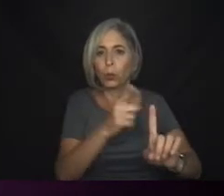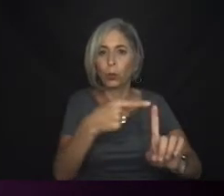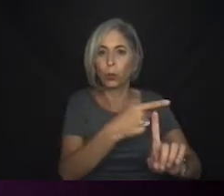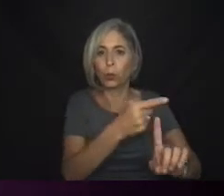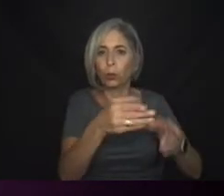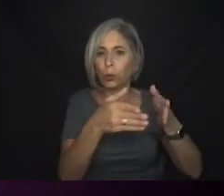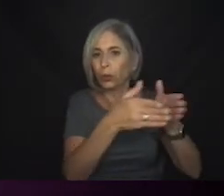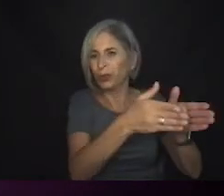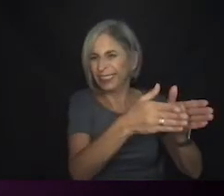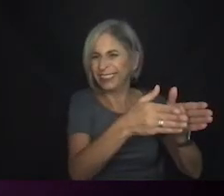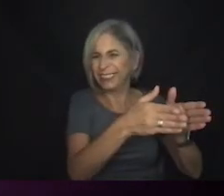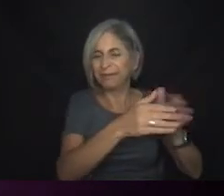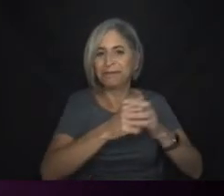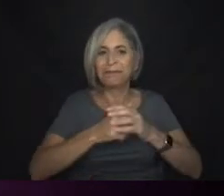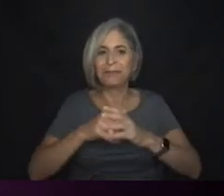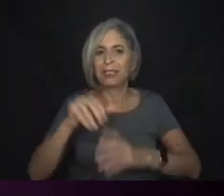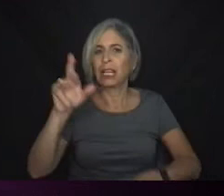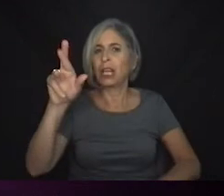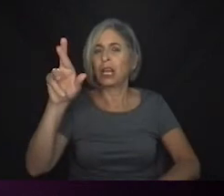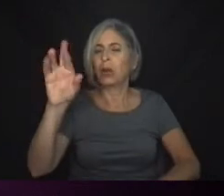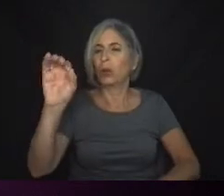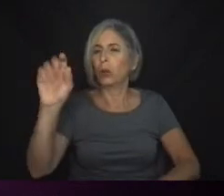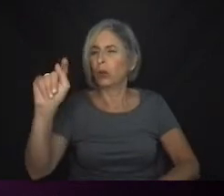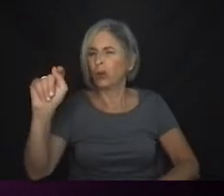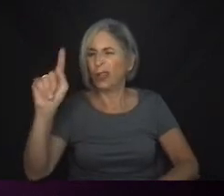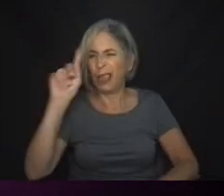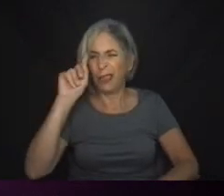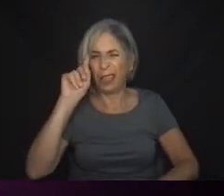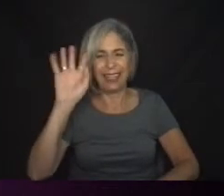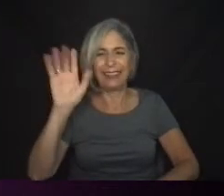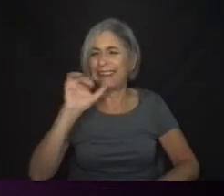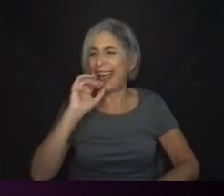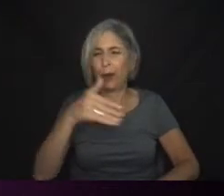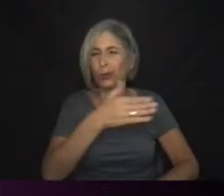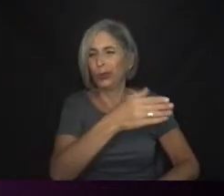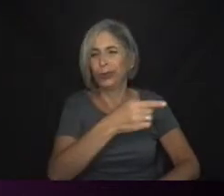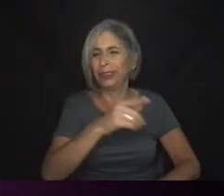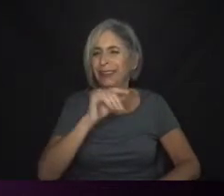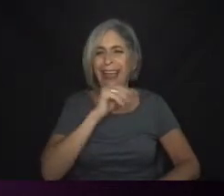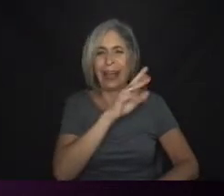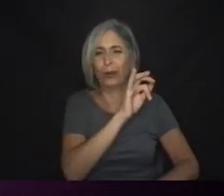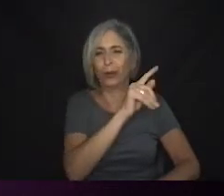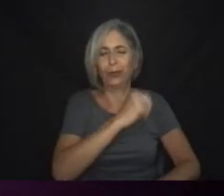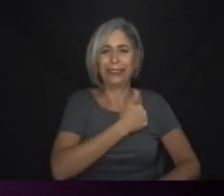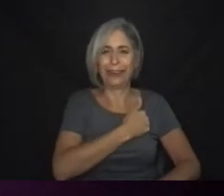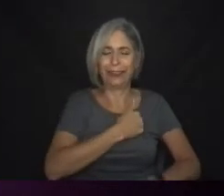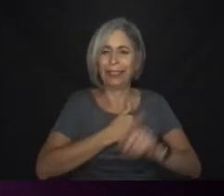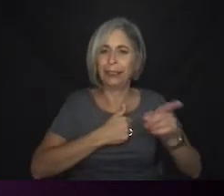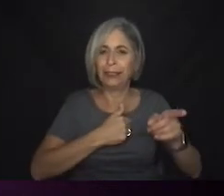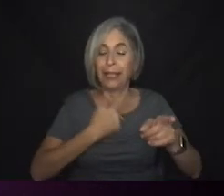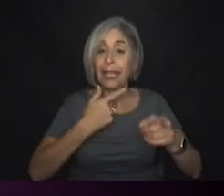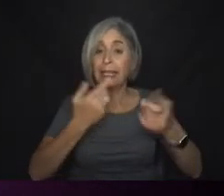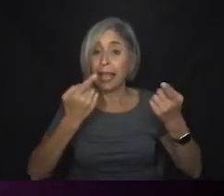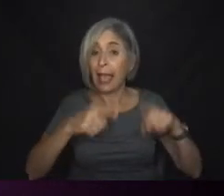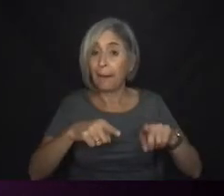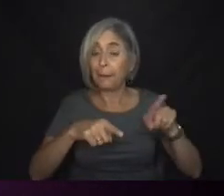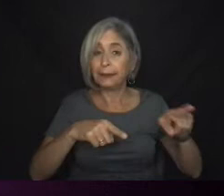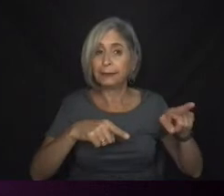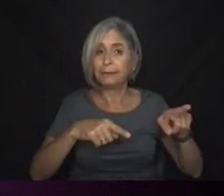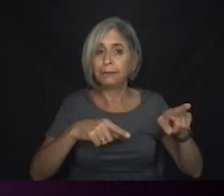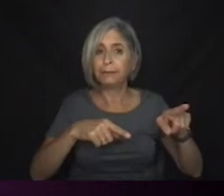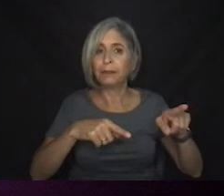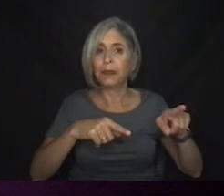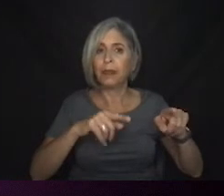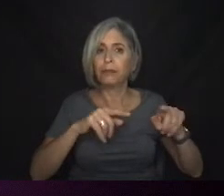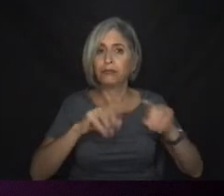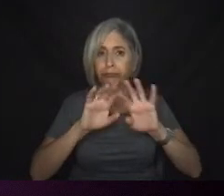document.getElementById. Root, I think it was called. Let's confirm. Right, it's root. So we'll put our app in there. It does exist. TypeScript, calm down.